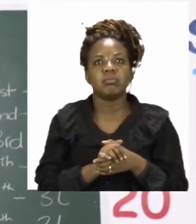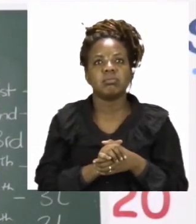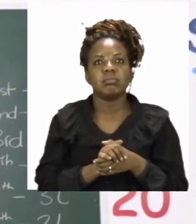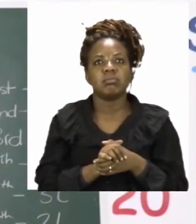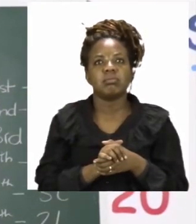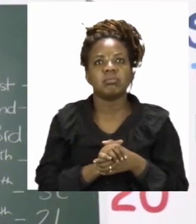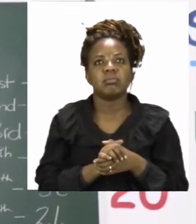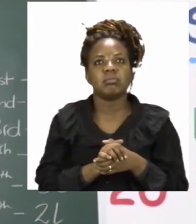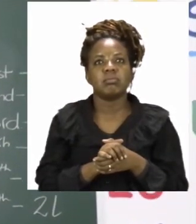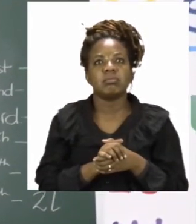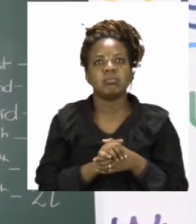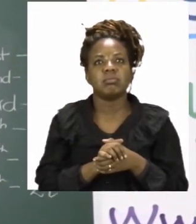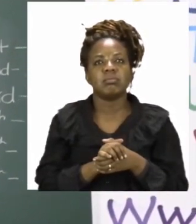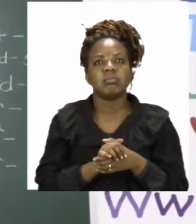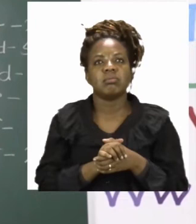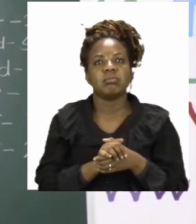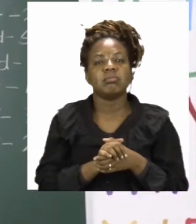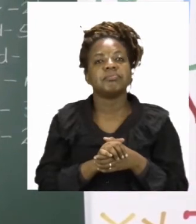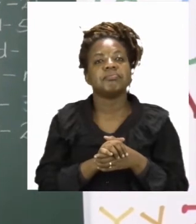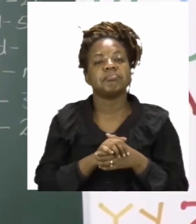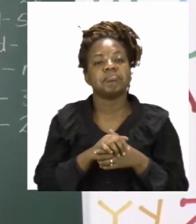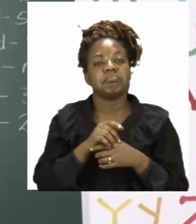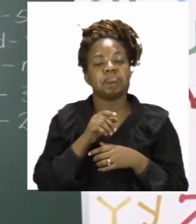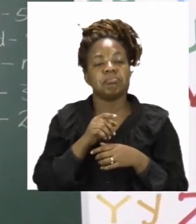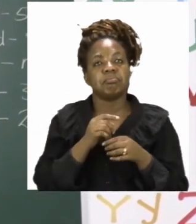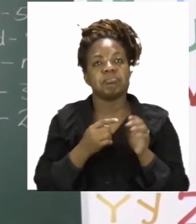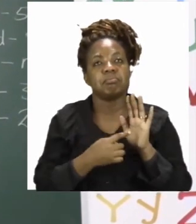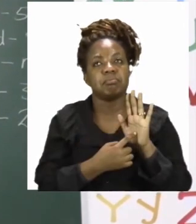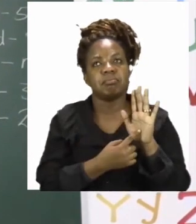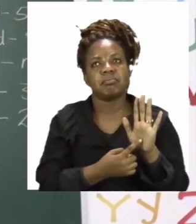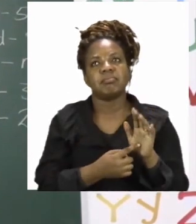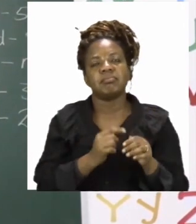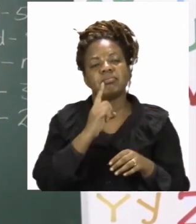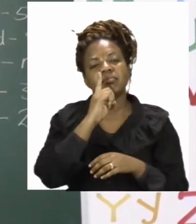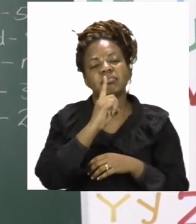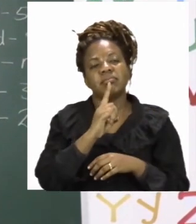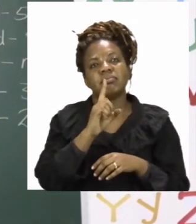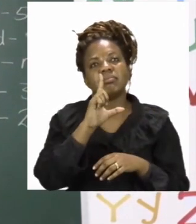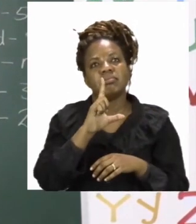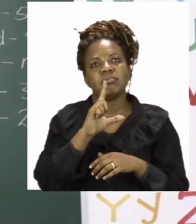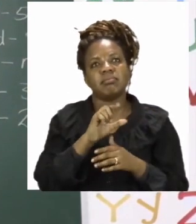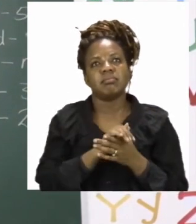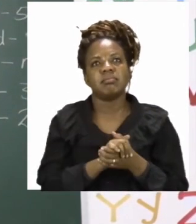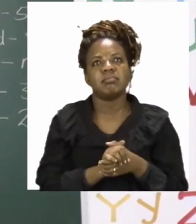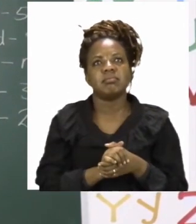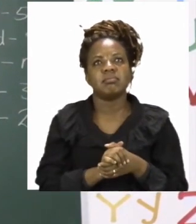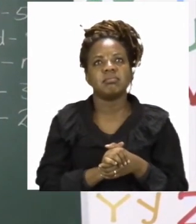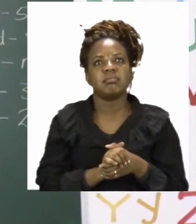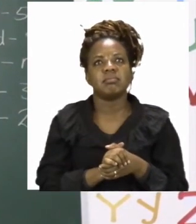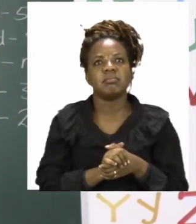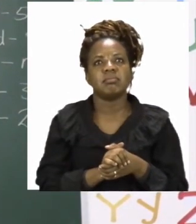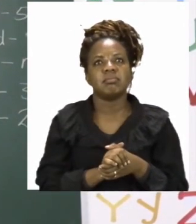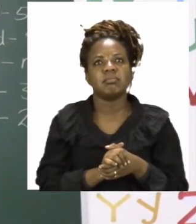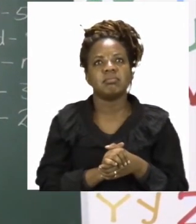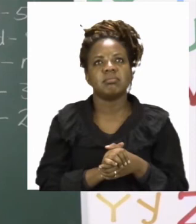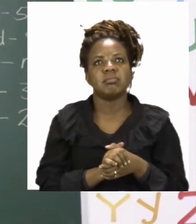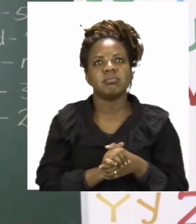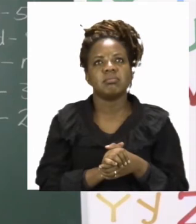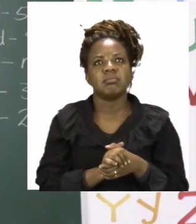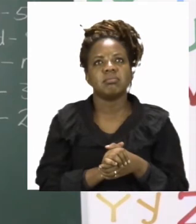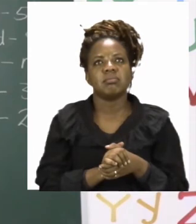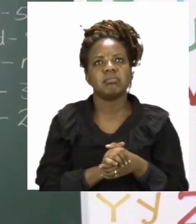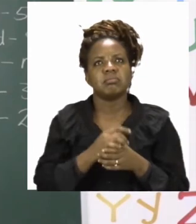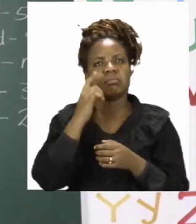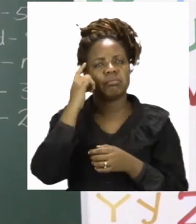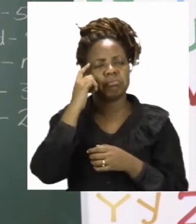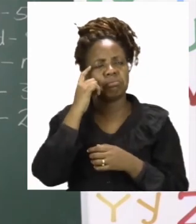liter. So this is 1 liter. Now I know what you're thinking. You are thinking, wow, 1 liter